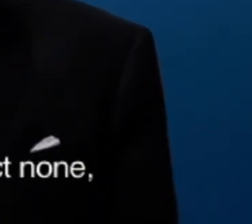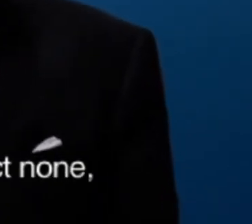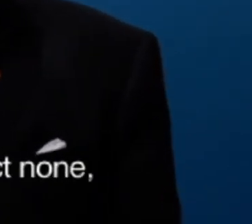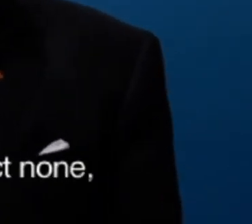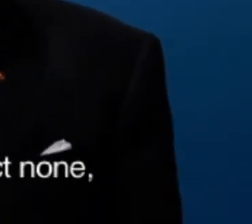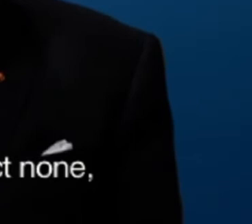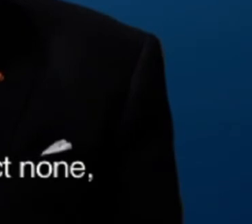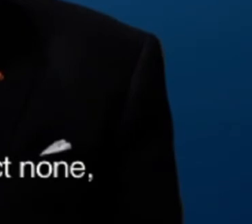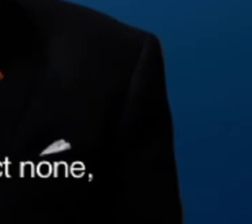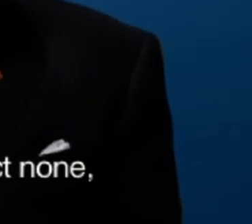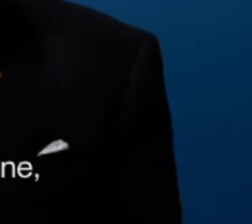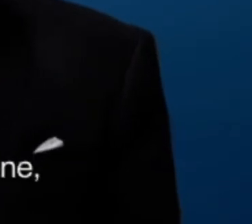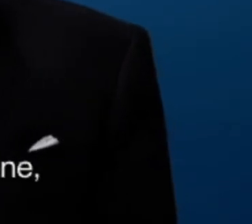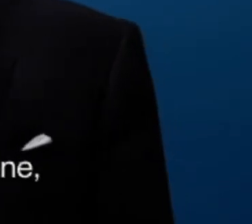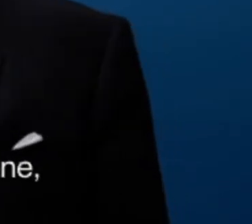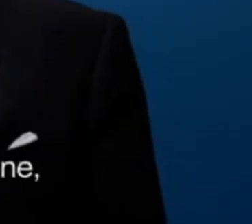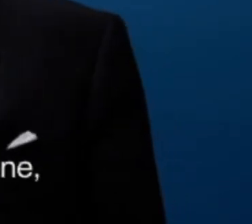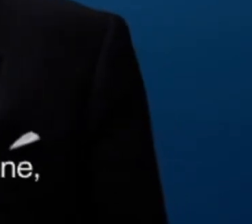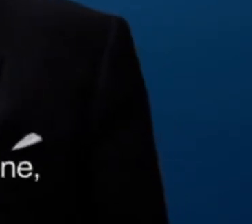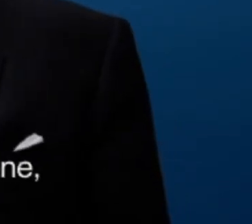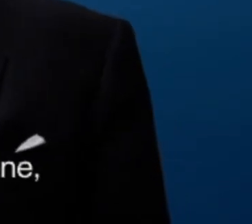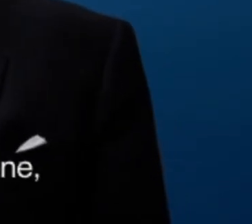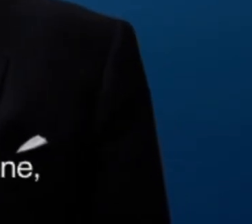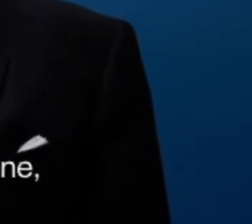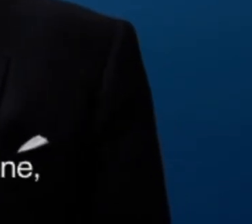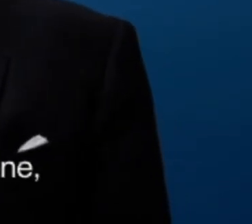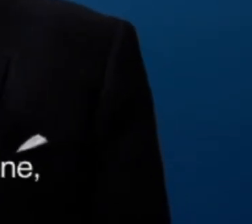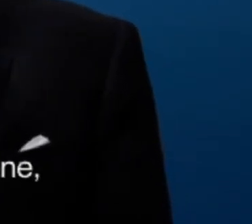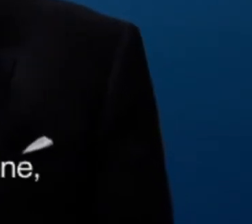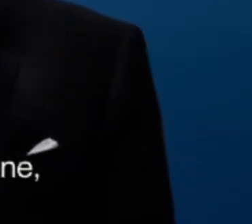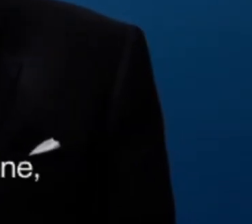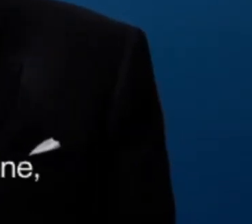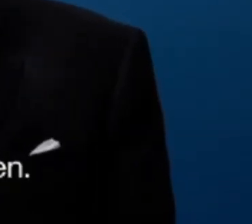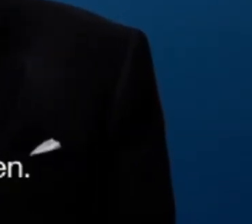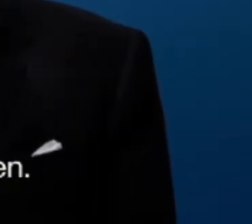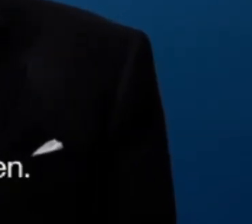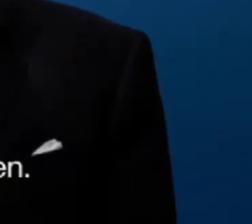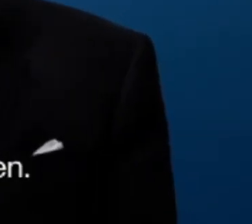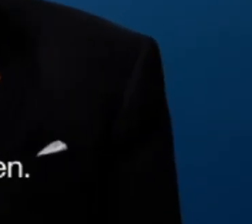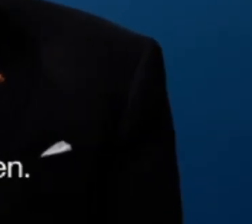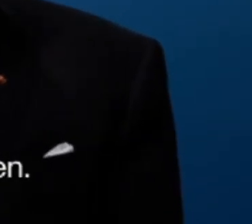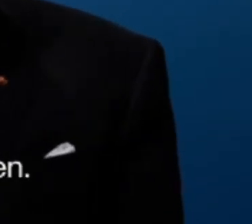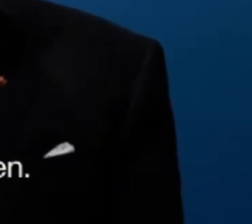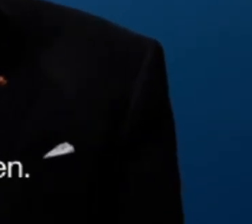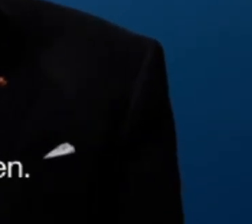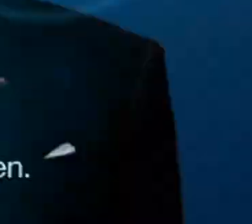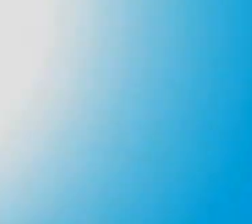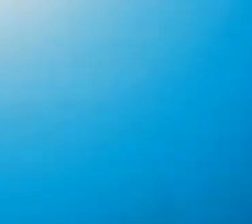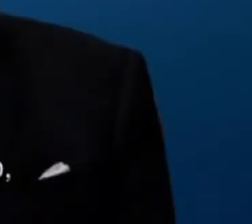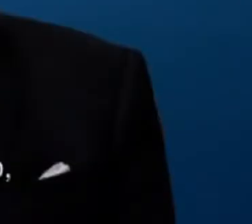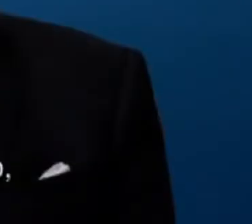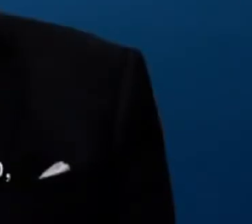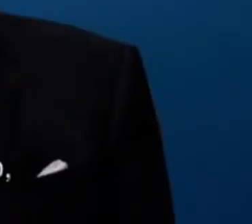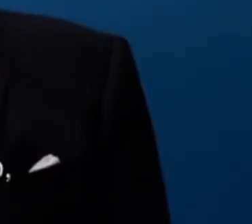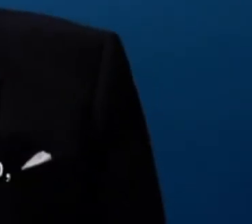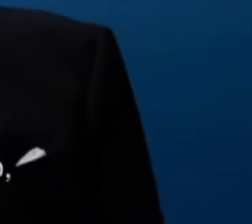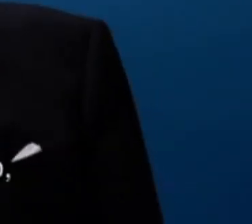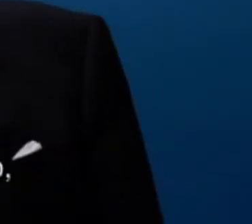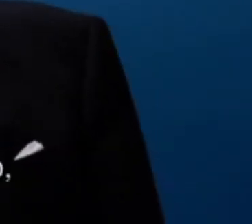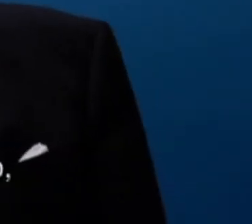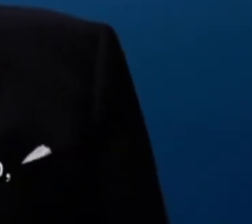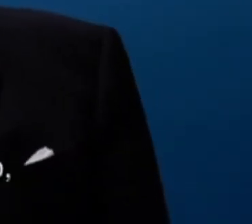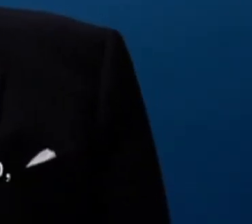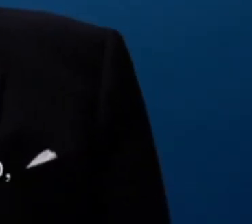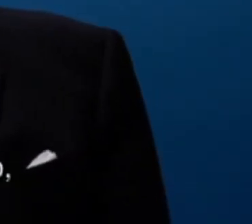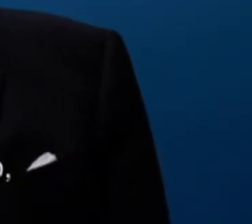in fact none, to the issue of disability, and none, of course, in relation to children. Of the